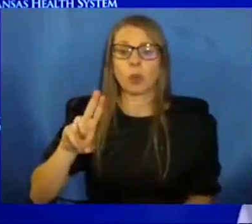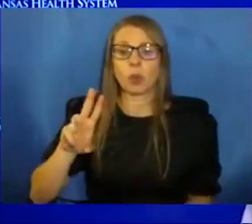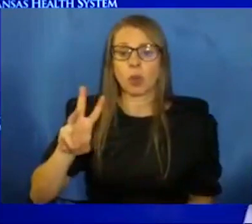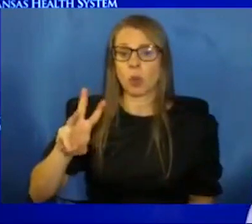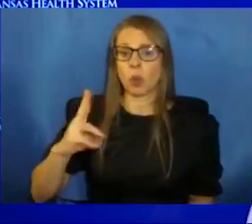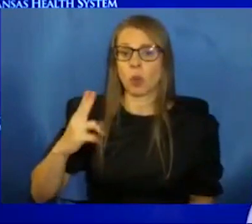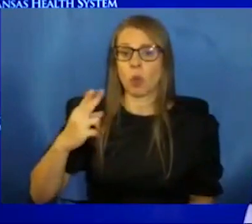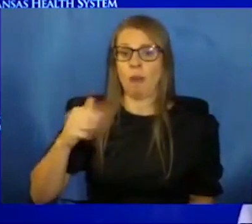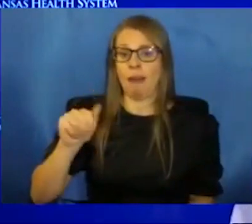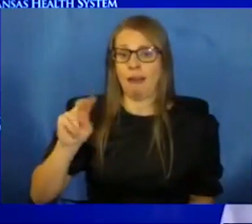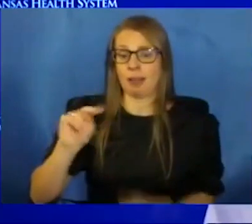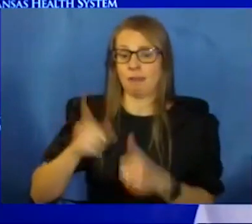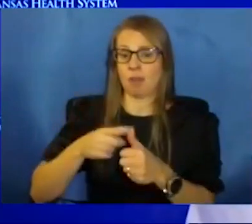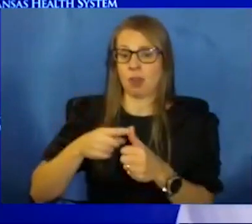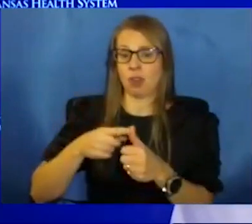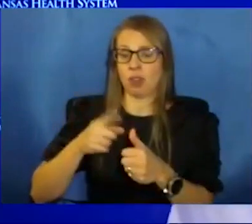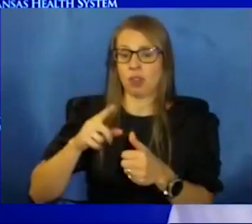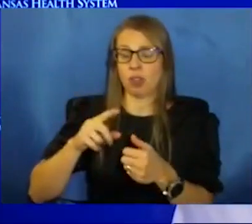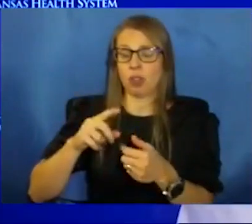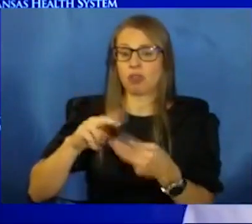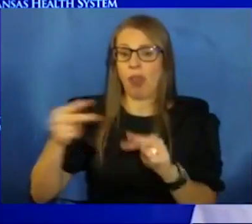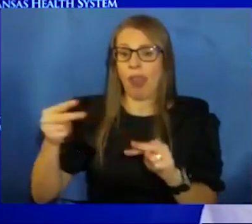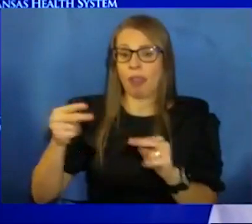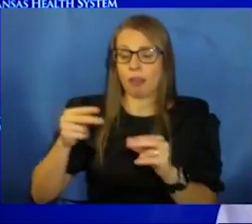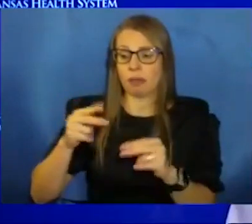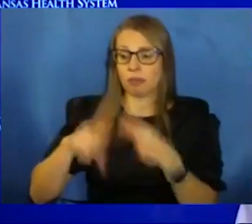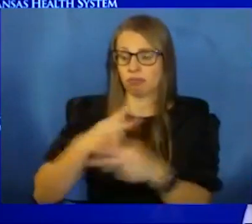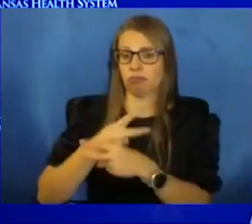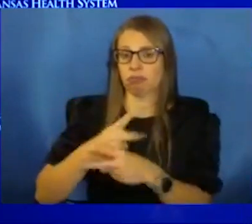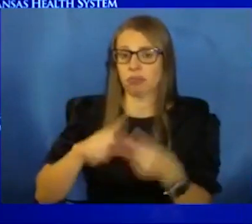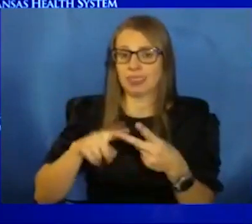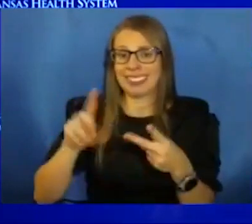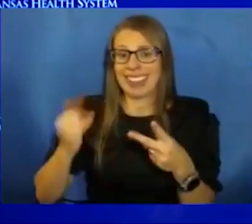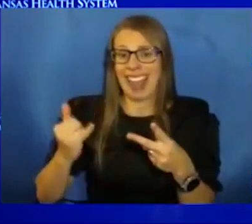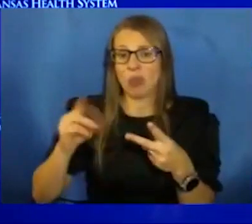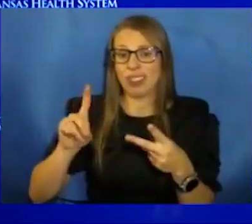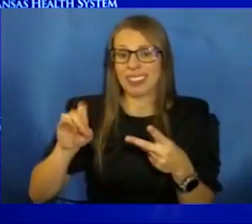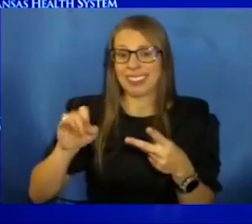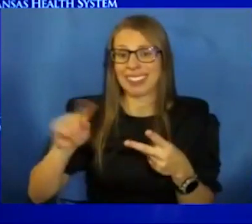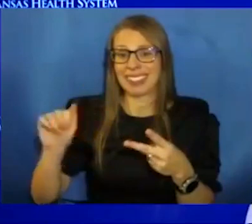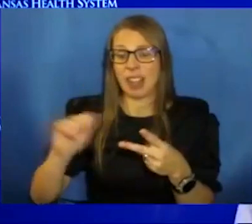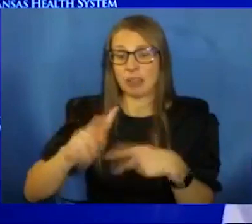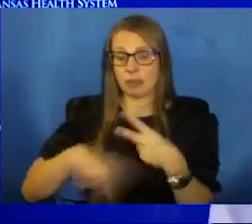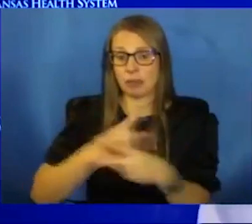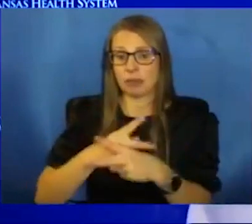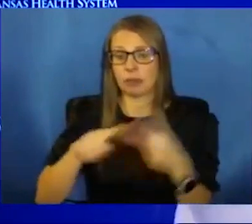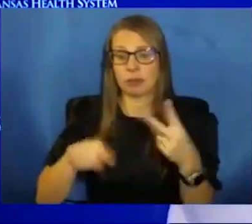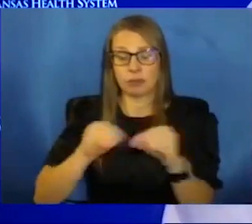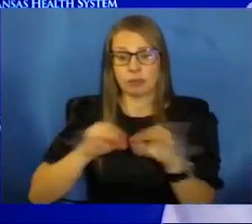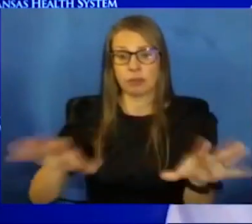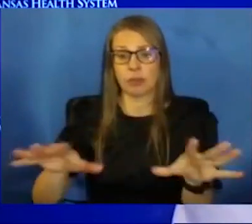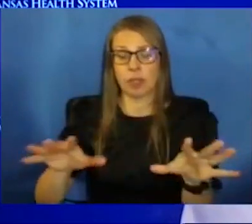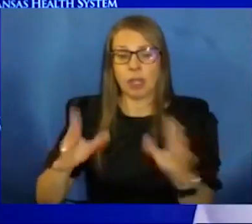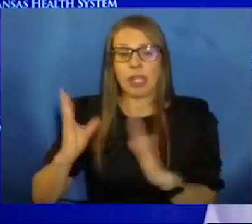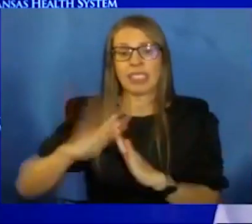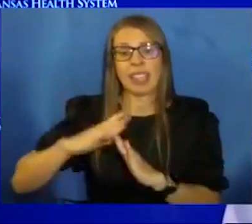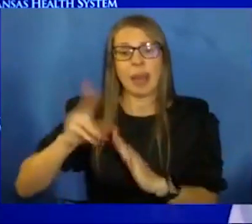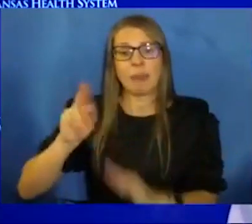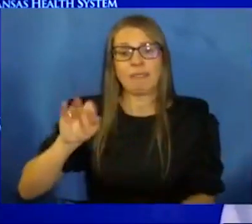of babies who are being hospitalized with this. And of course, currently, kids under the age of 12